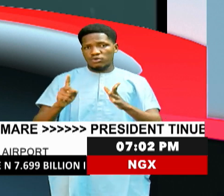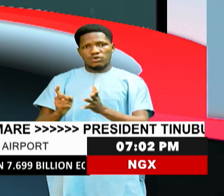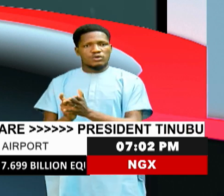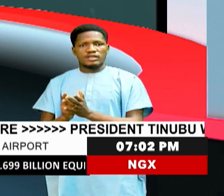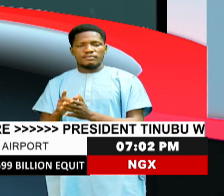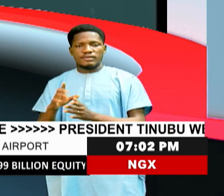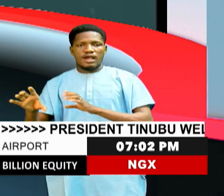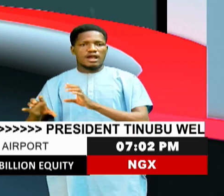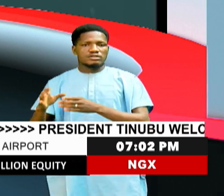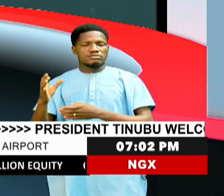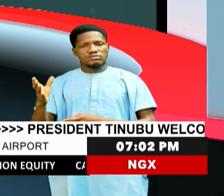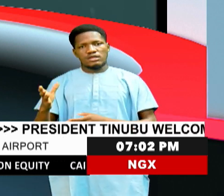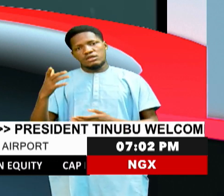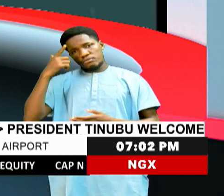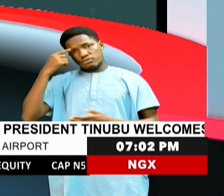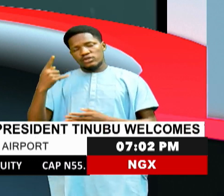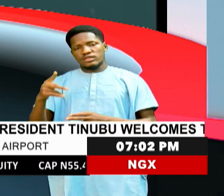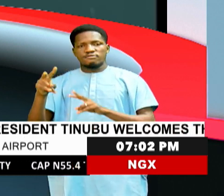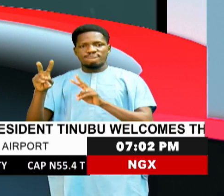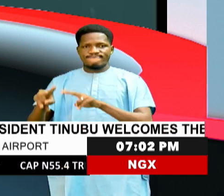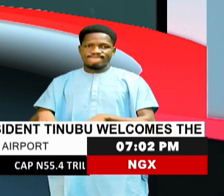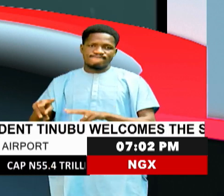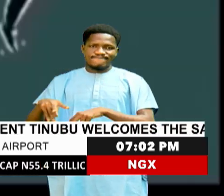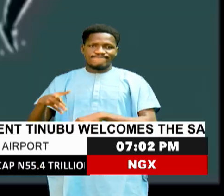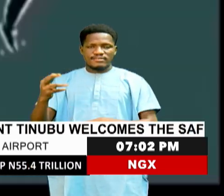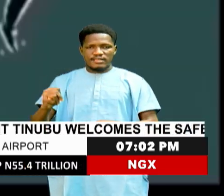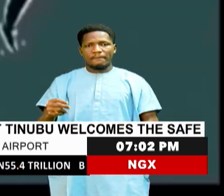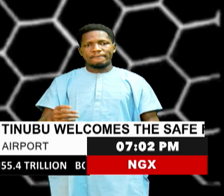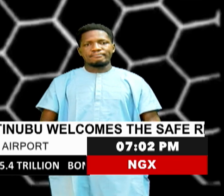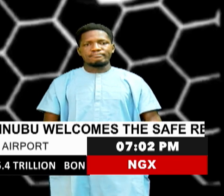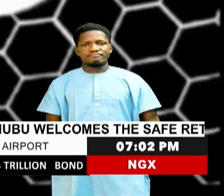the dehumanizing treatment.